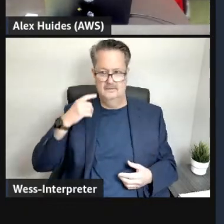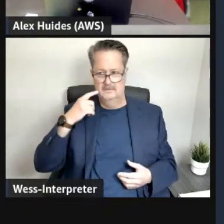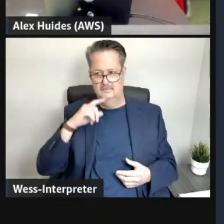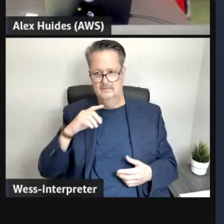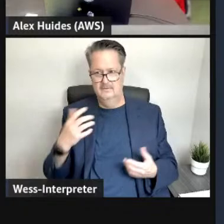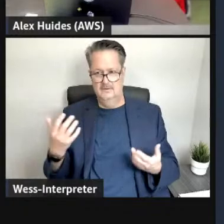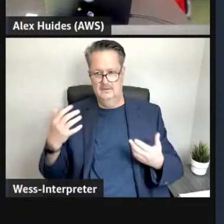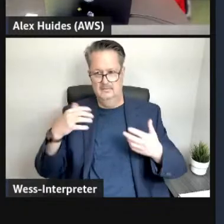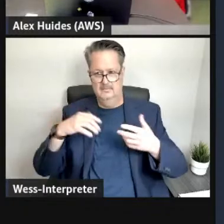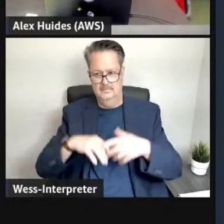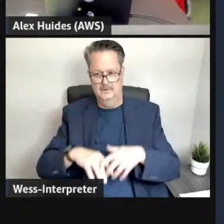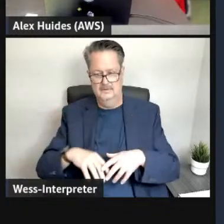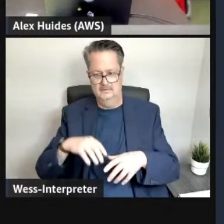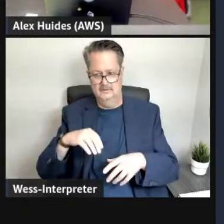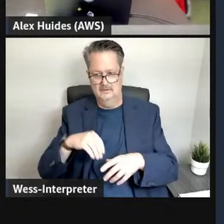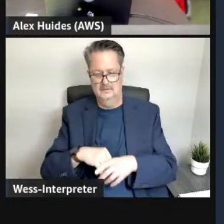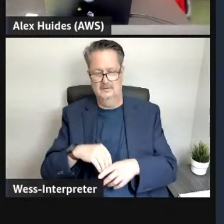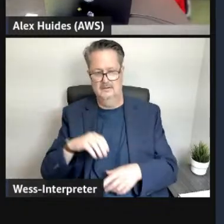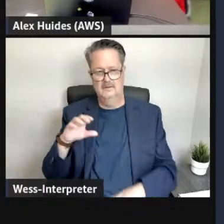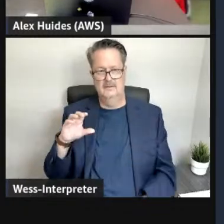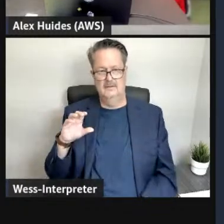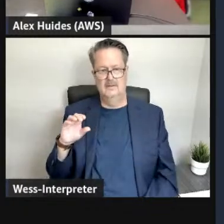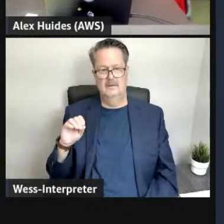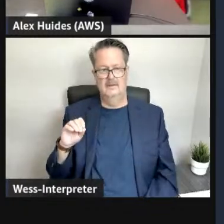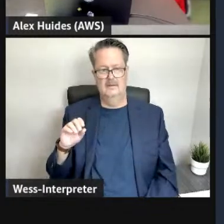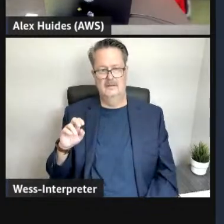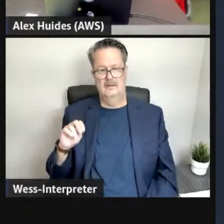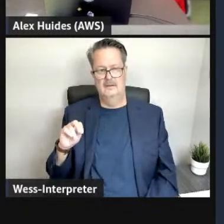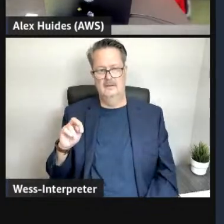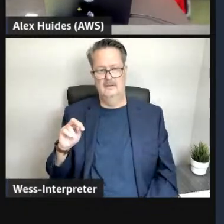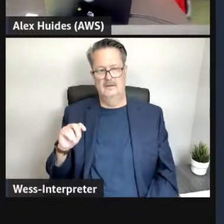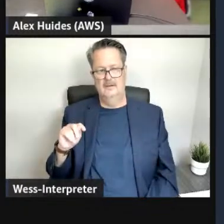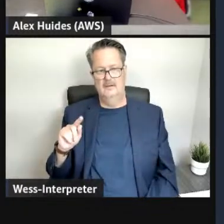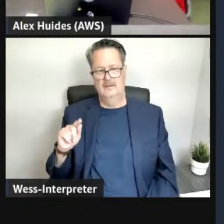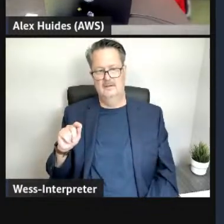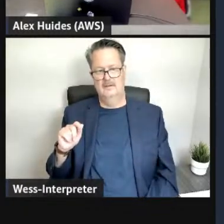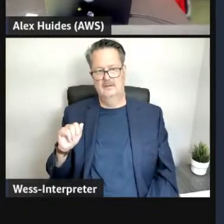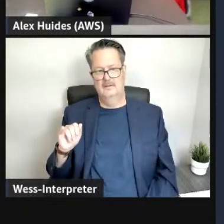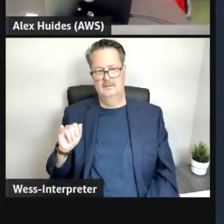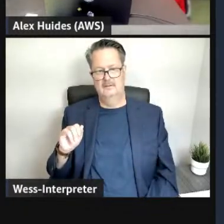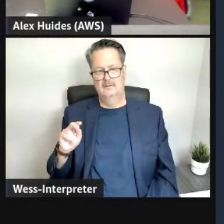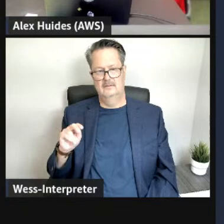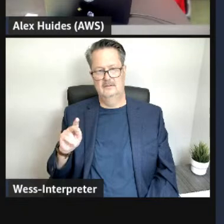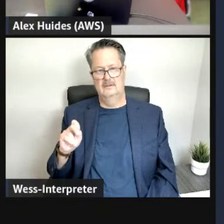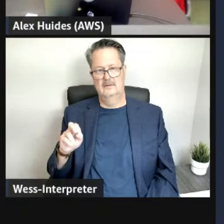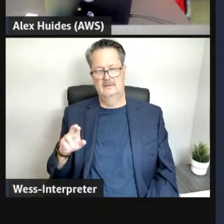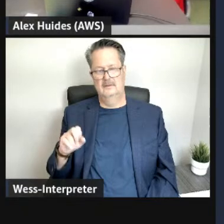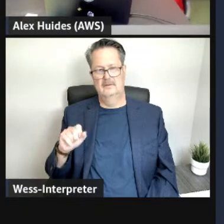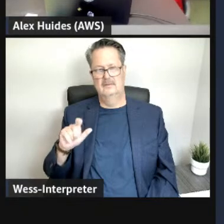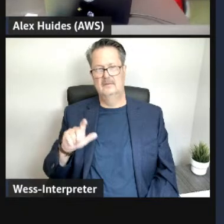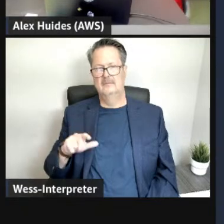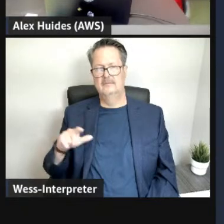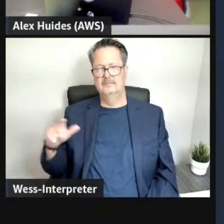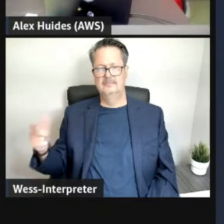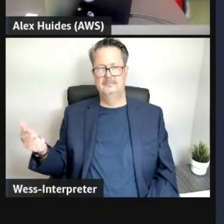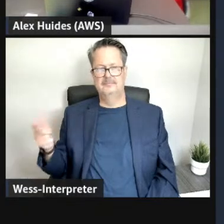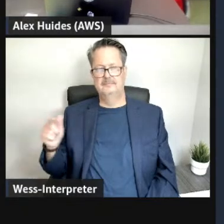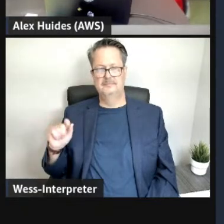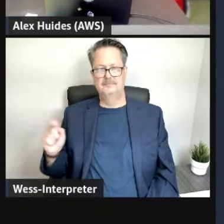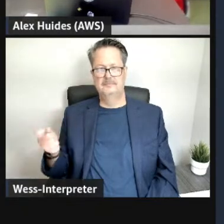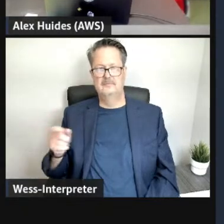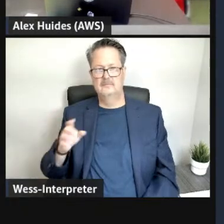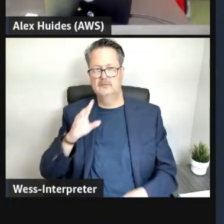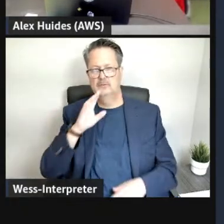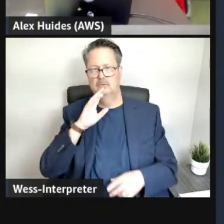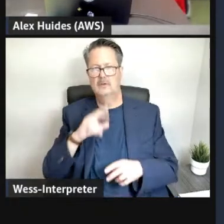in containers, but still there are some limitations. Alex, you talked about ingress and introduced